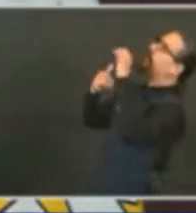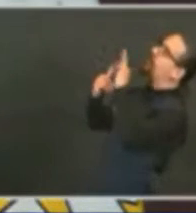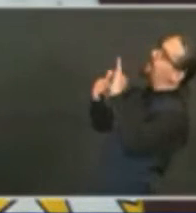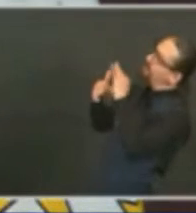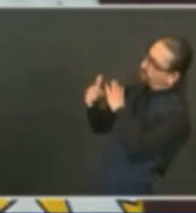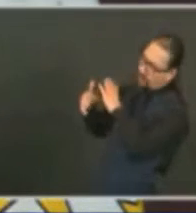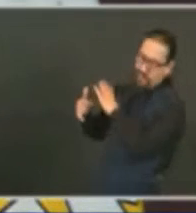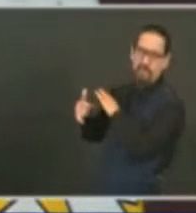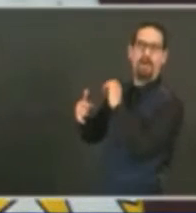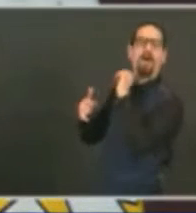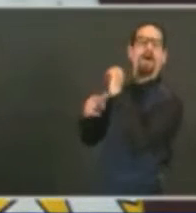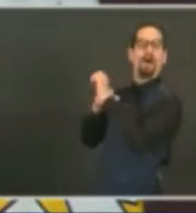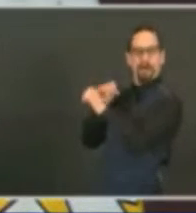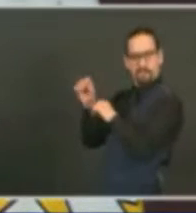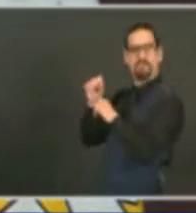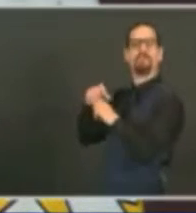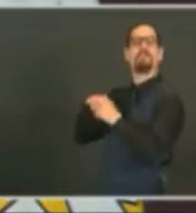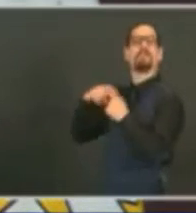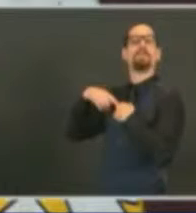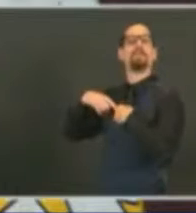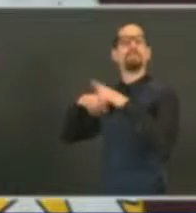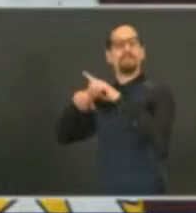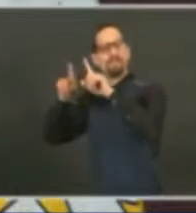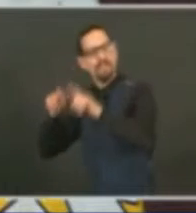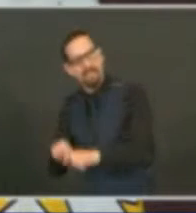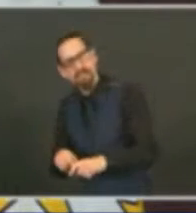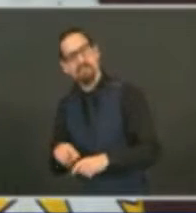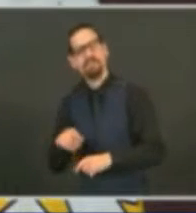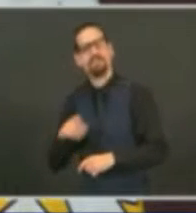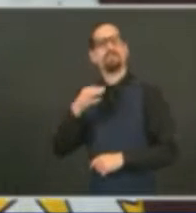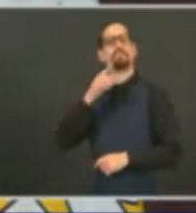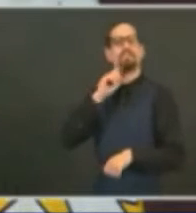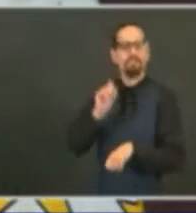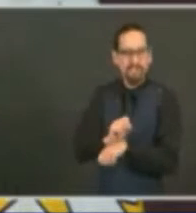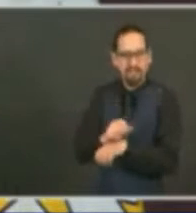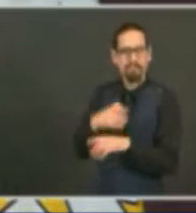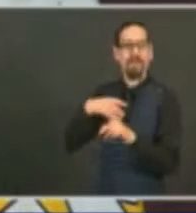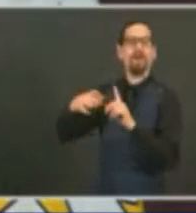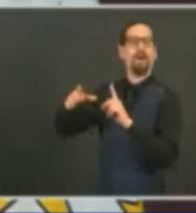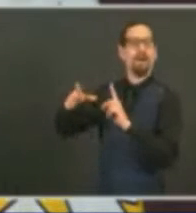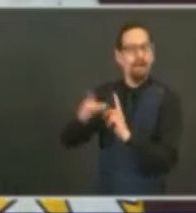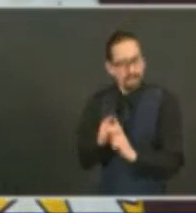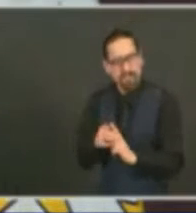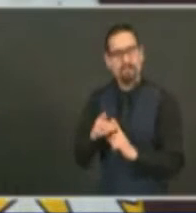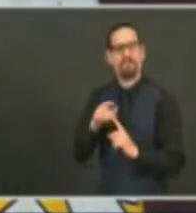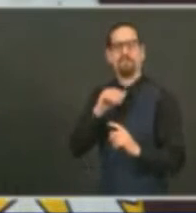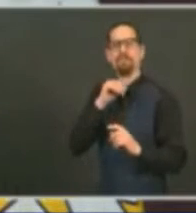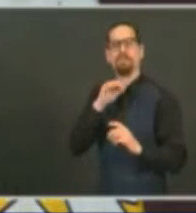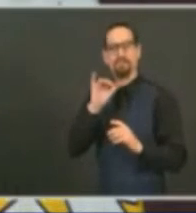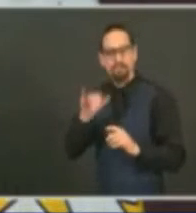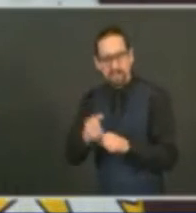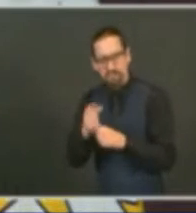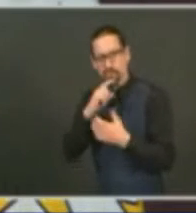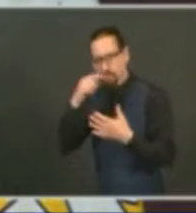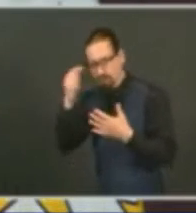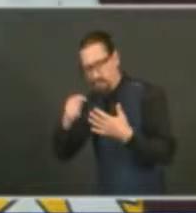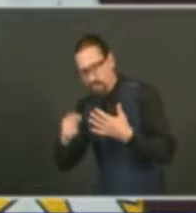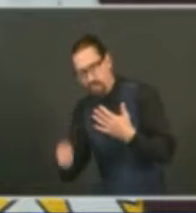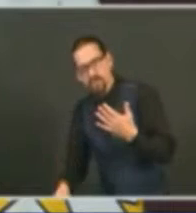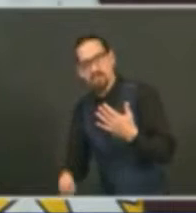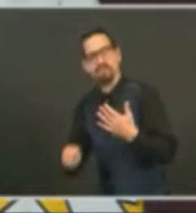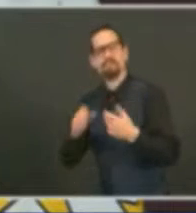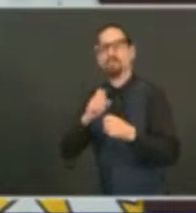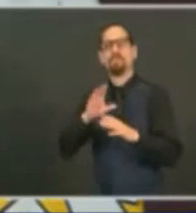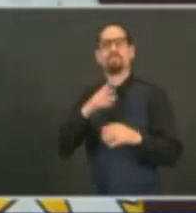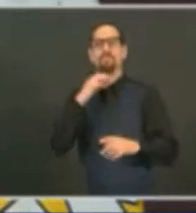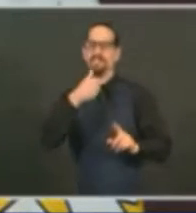available. Second, as soon as you are identified as positive, making sure that you begin isolating yourself and that you